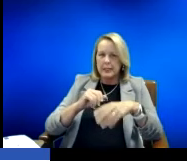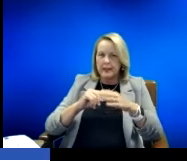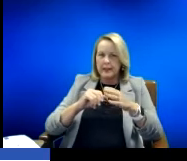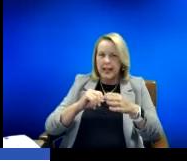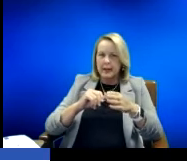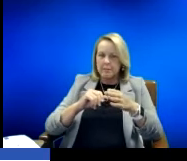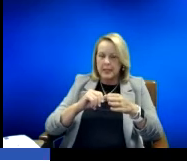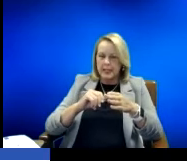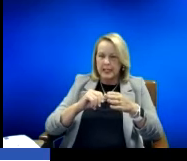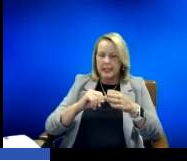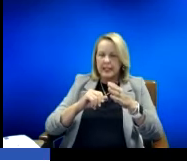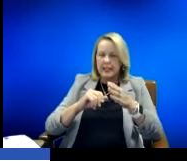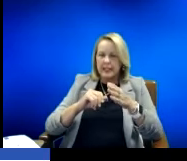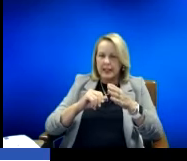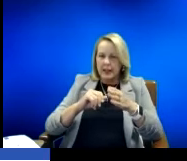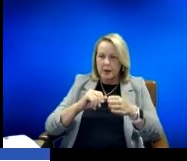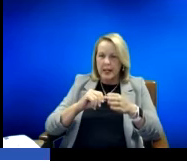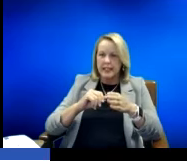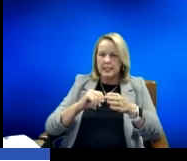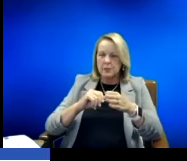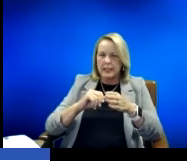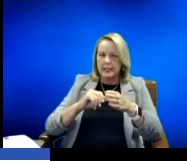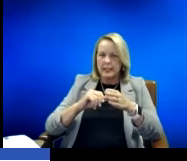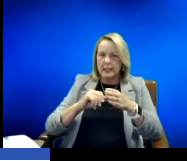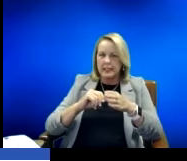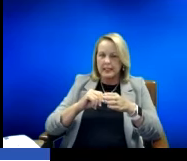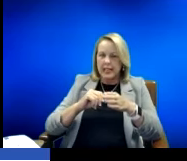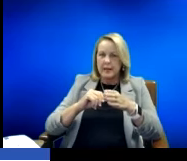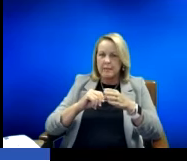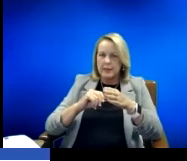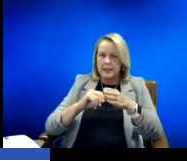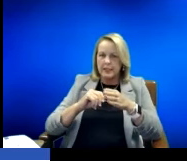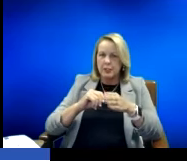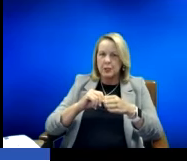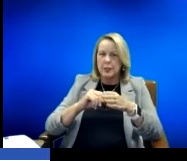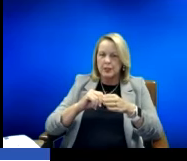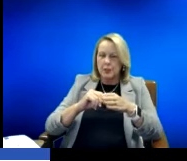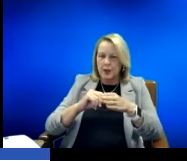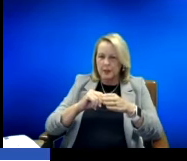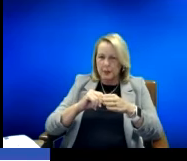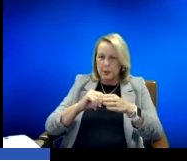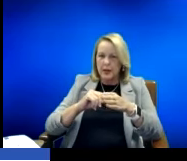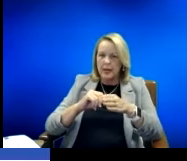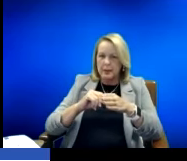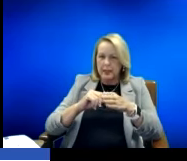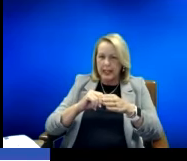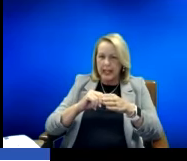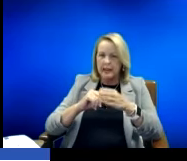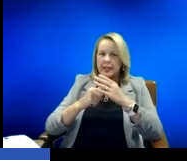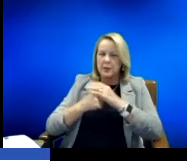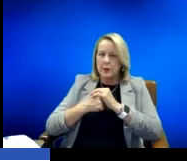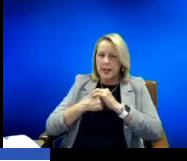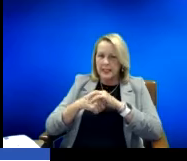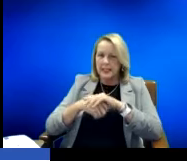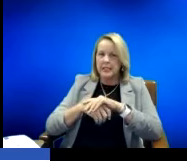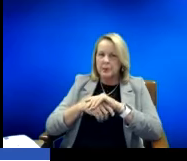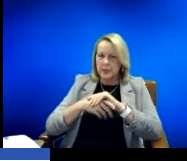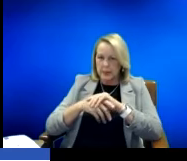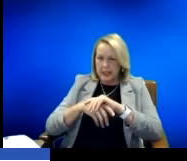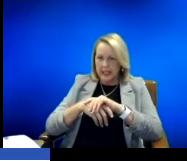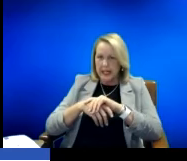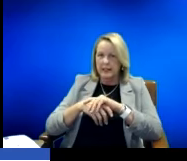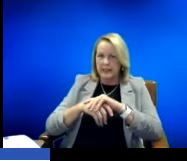must spend that money on that expense in the same month that you withdraw from your ABLE account. Otherwise,